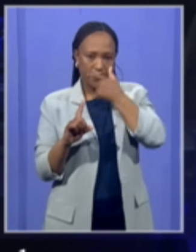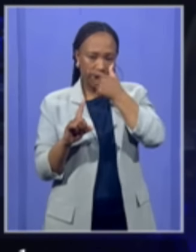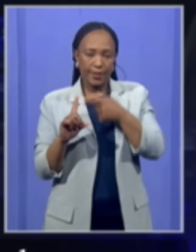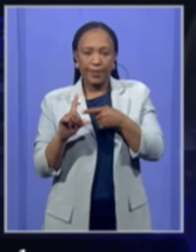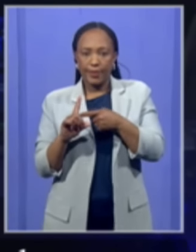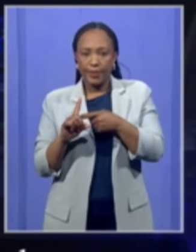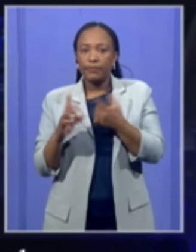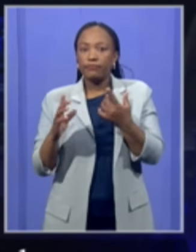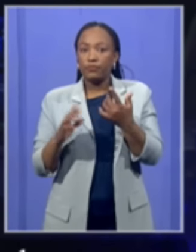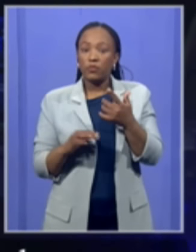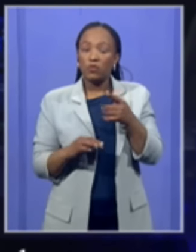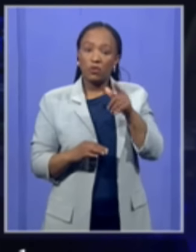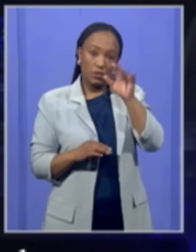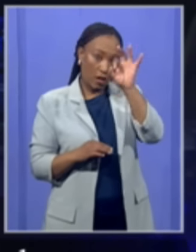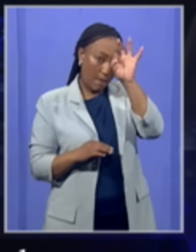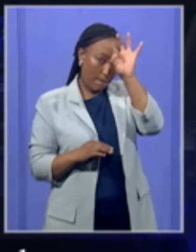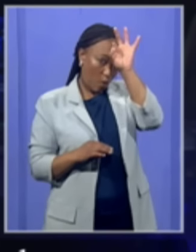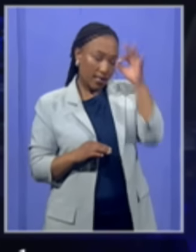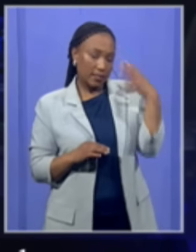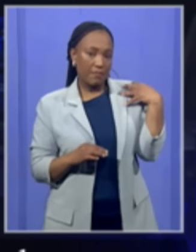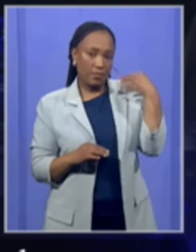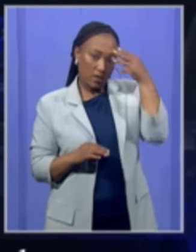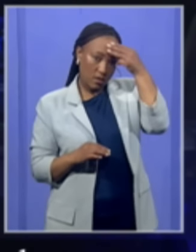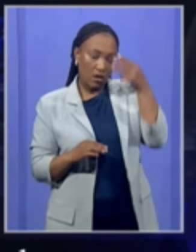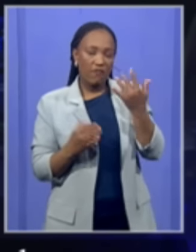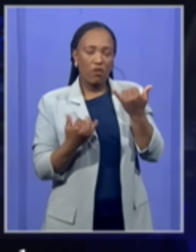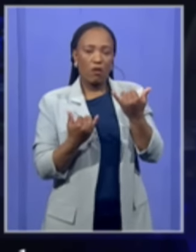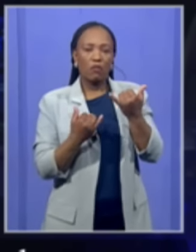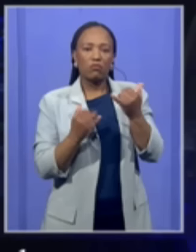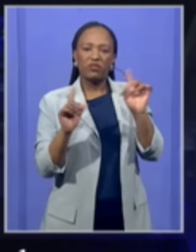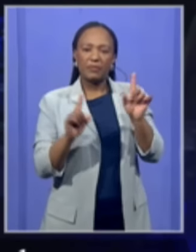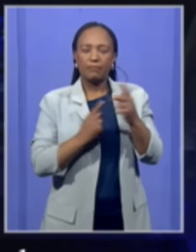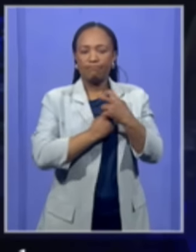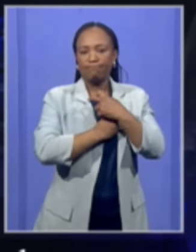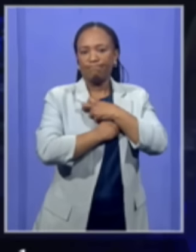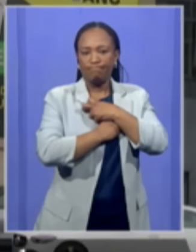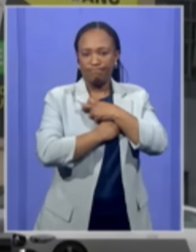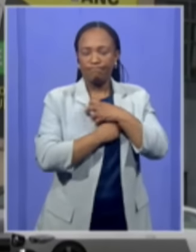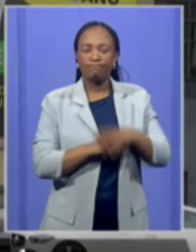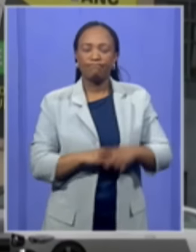beha letona la sepolesa Senzo Mchunu matsatsing a phomolo e ikgethang.